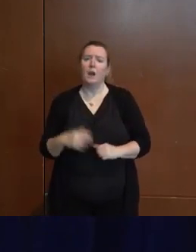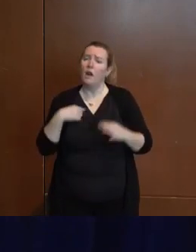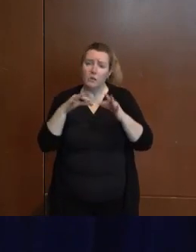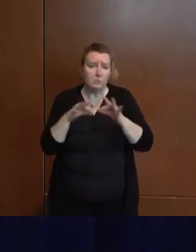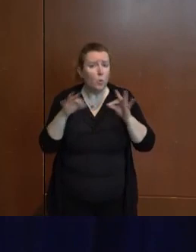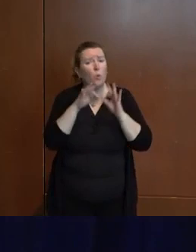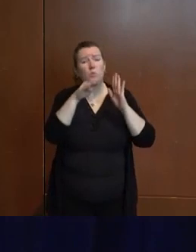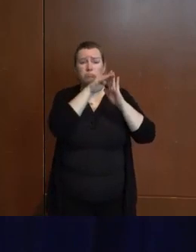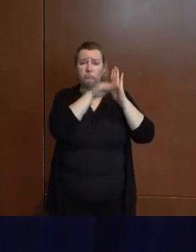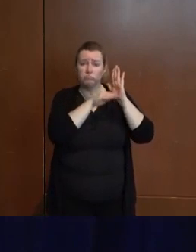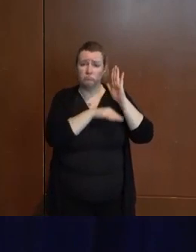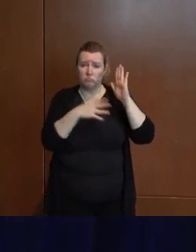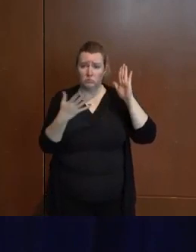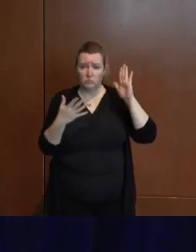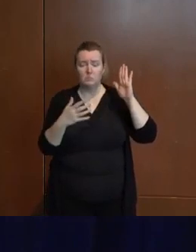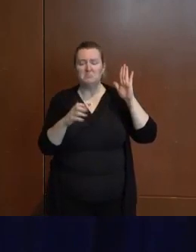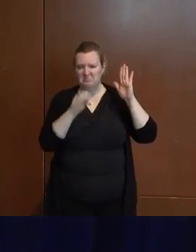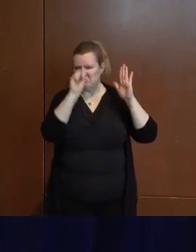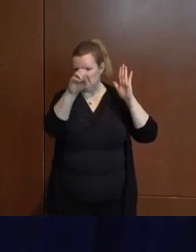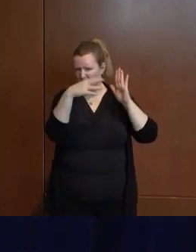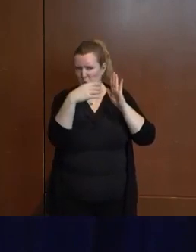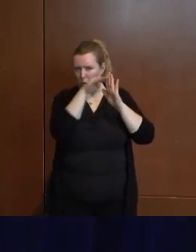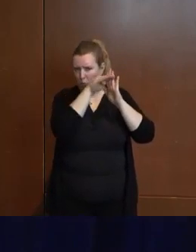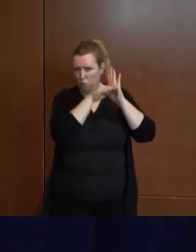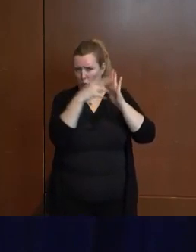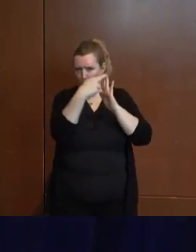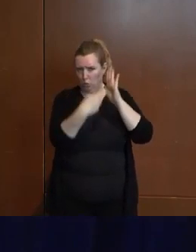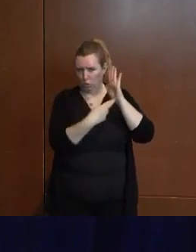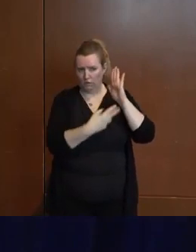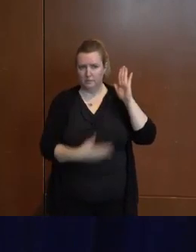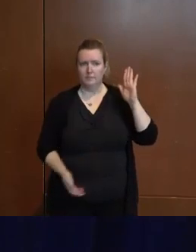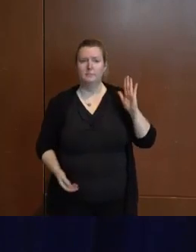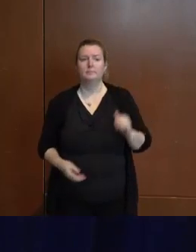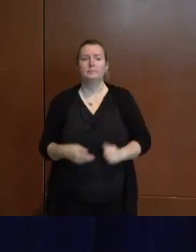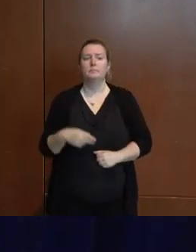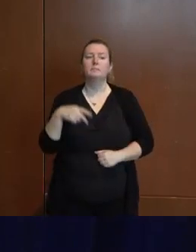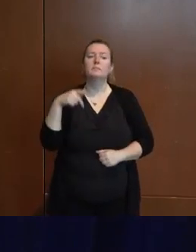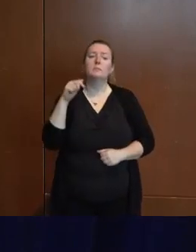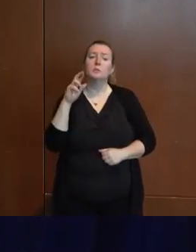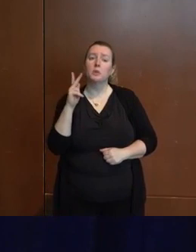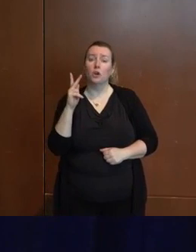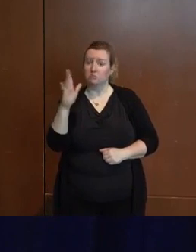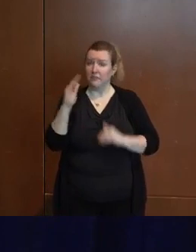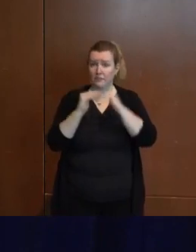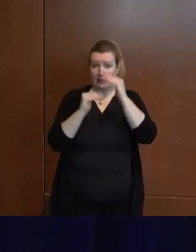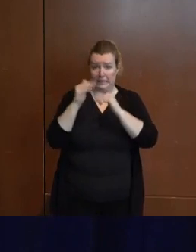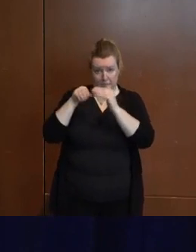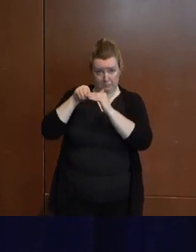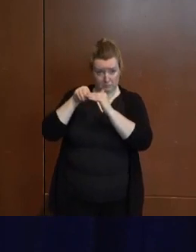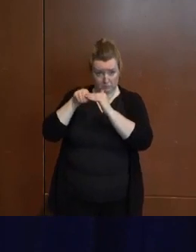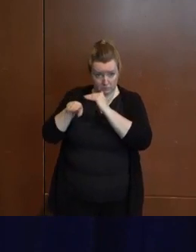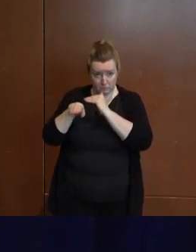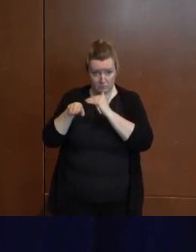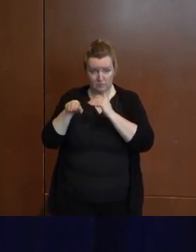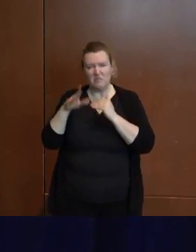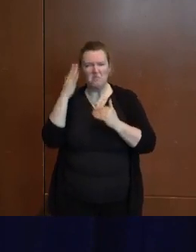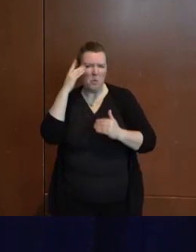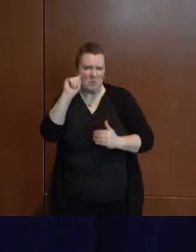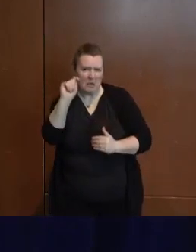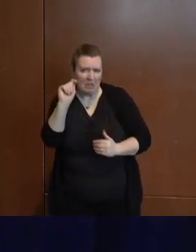go. First, be aware that the park facilities, and that includes all the restrooms, are closed, so